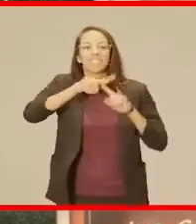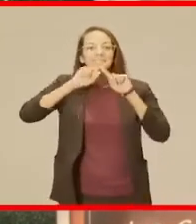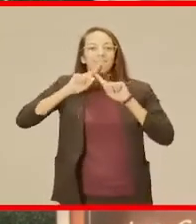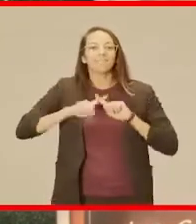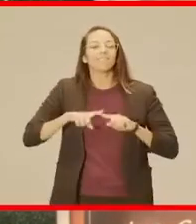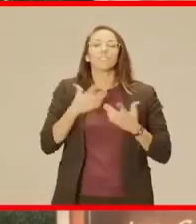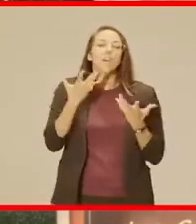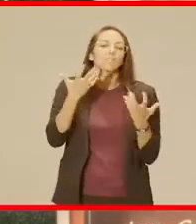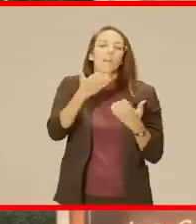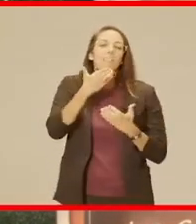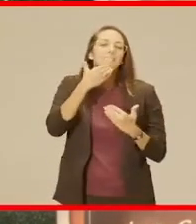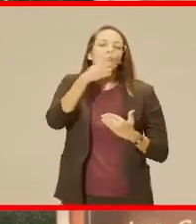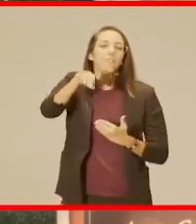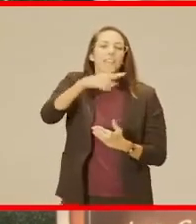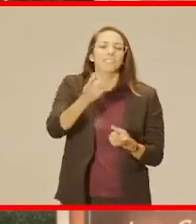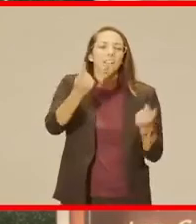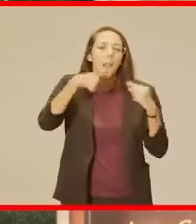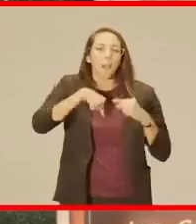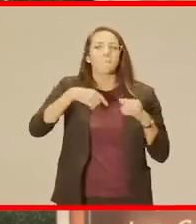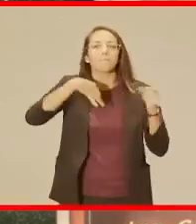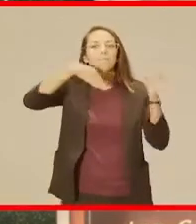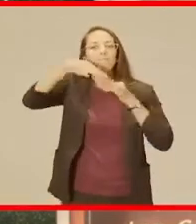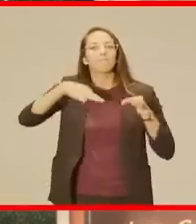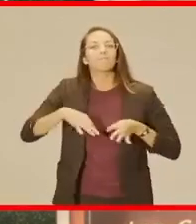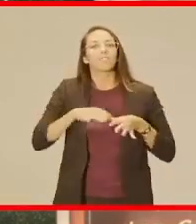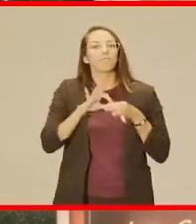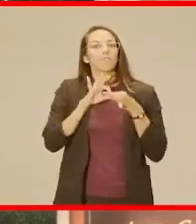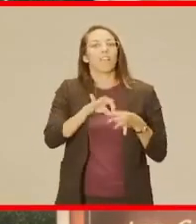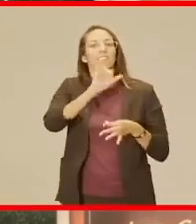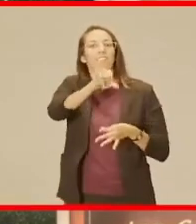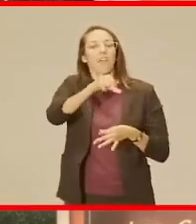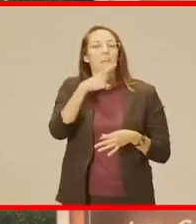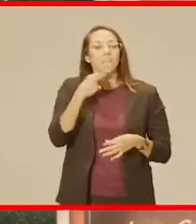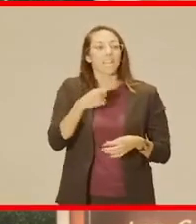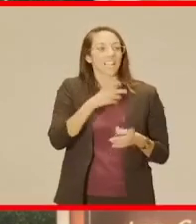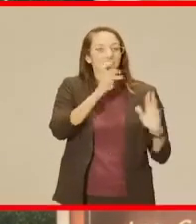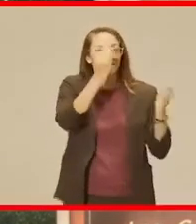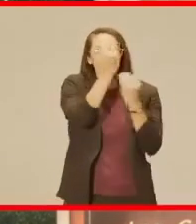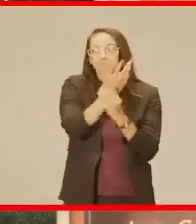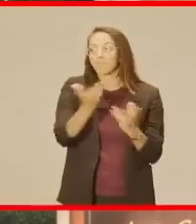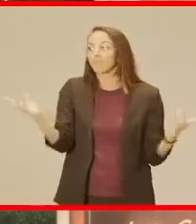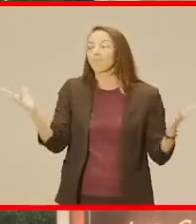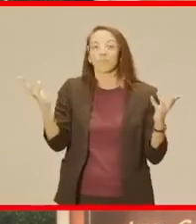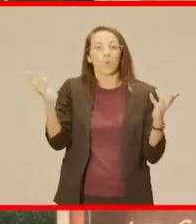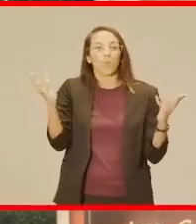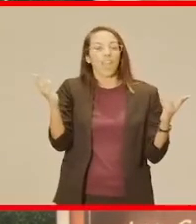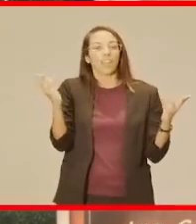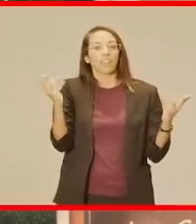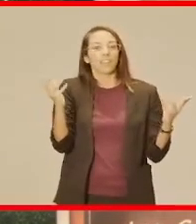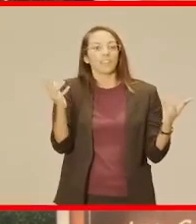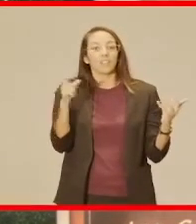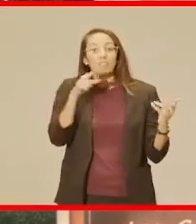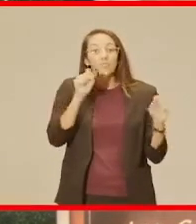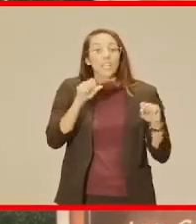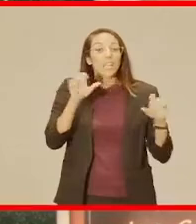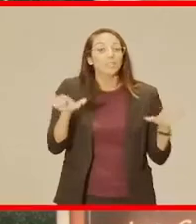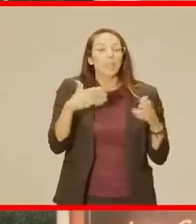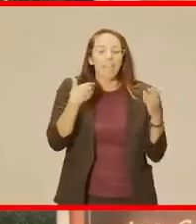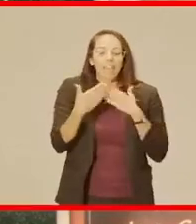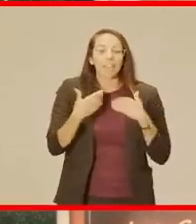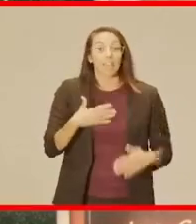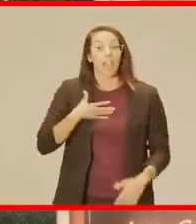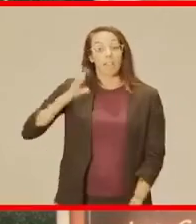thank you guys so much for being here, to be able to speak to everybody here and let them know that, you know, you can do anything. I was a police